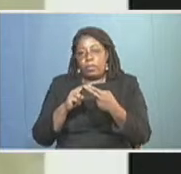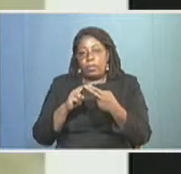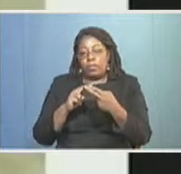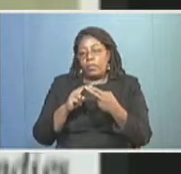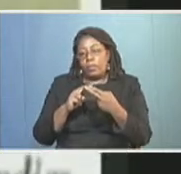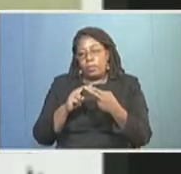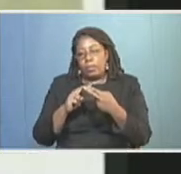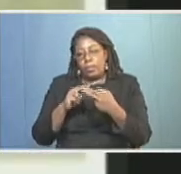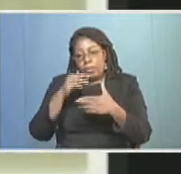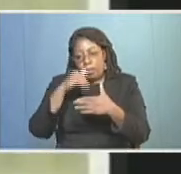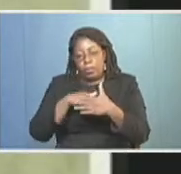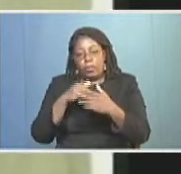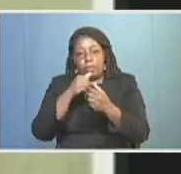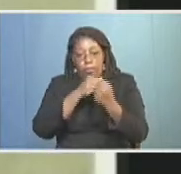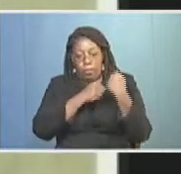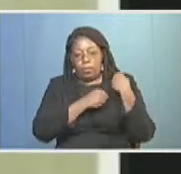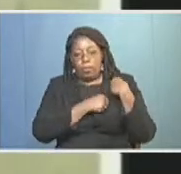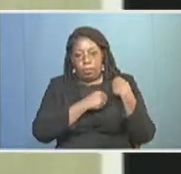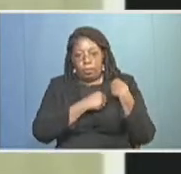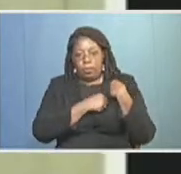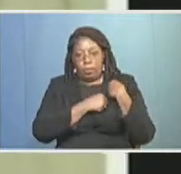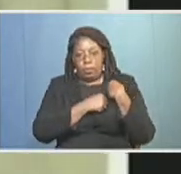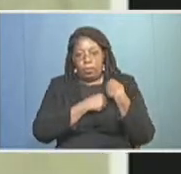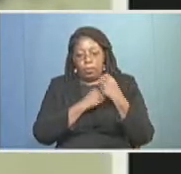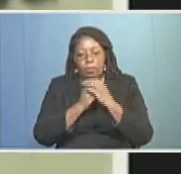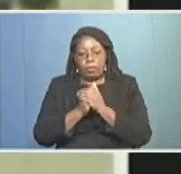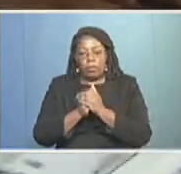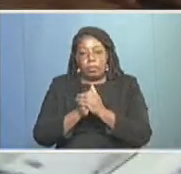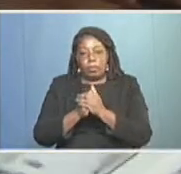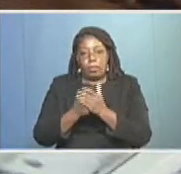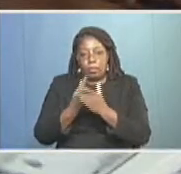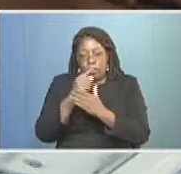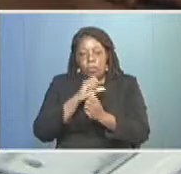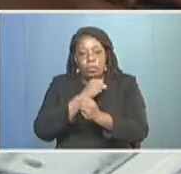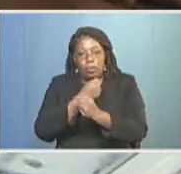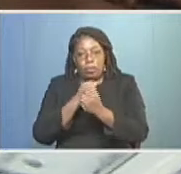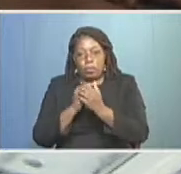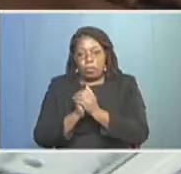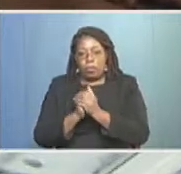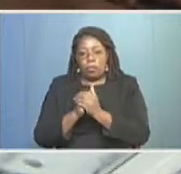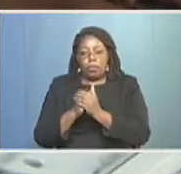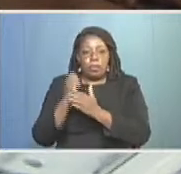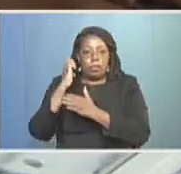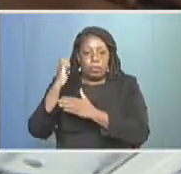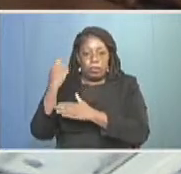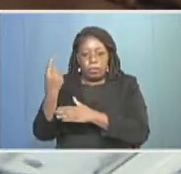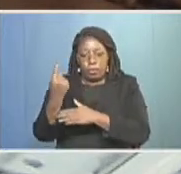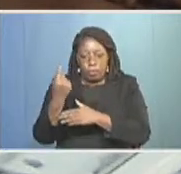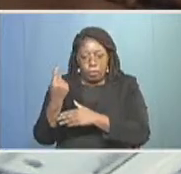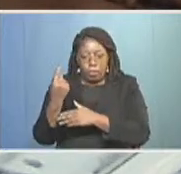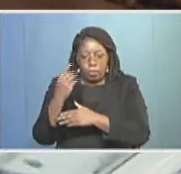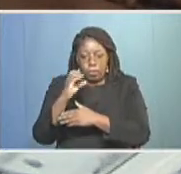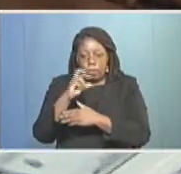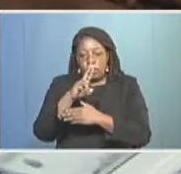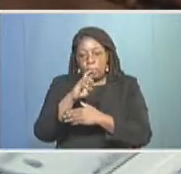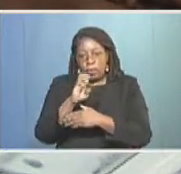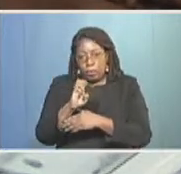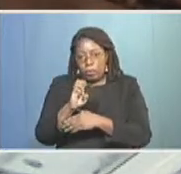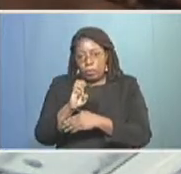family bond. He was a member of the Signal Corps and did